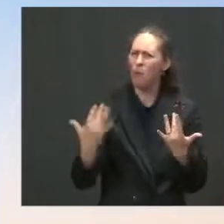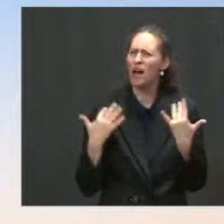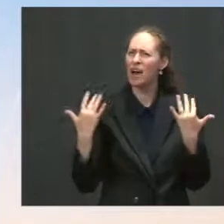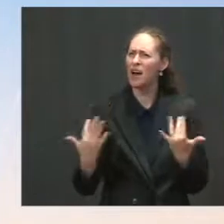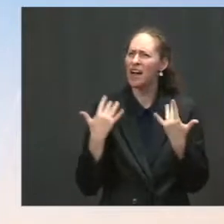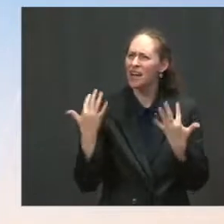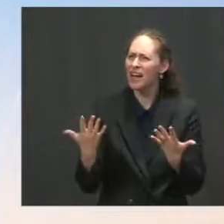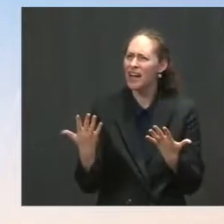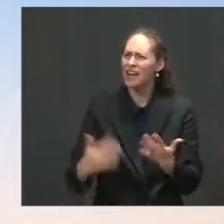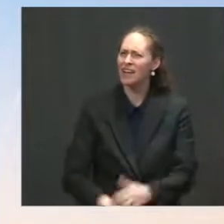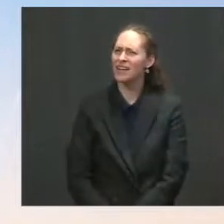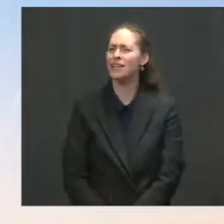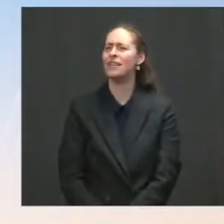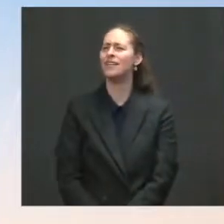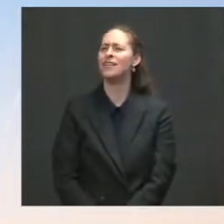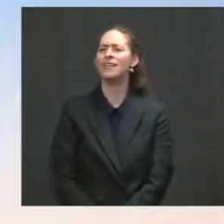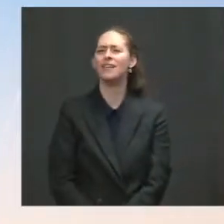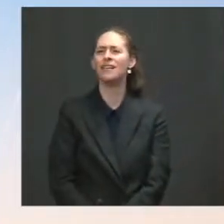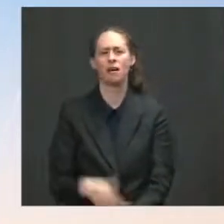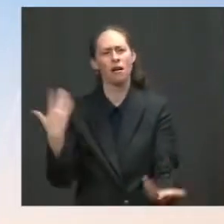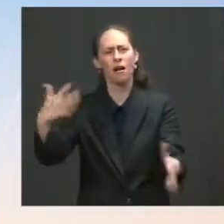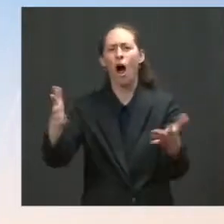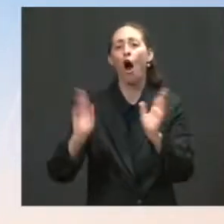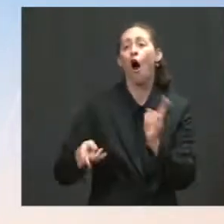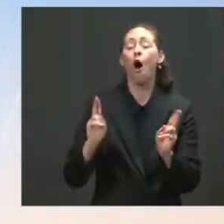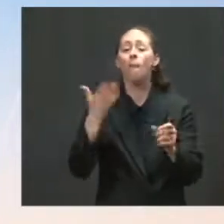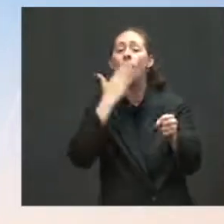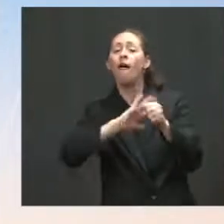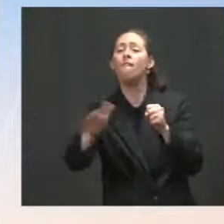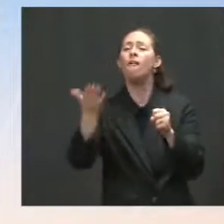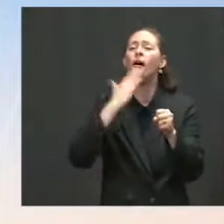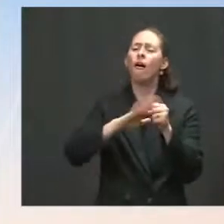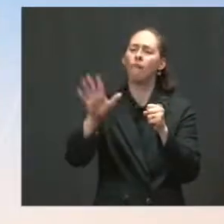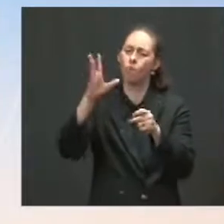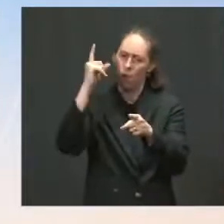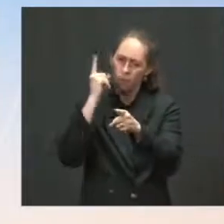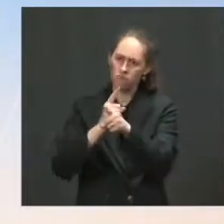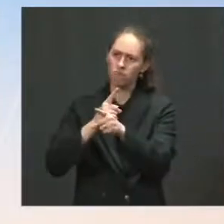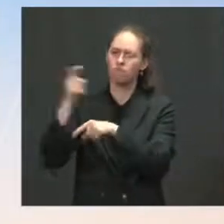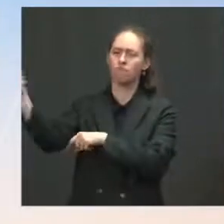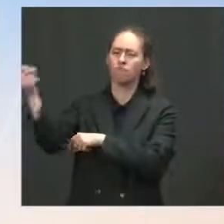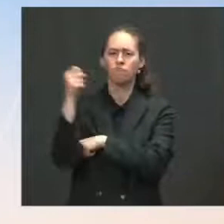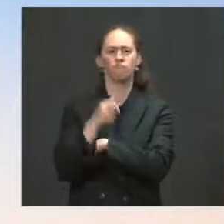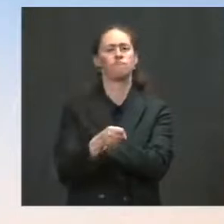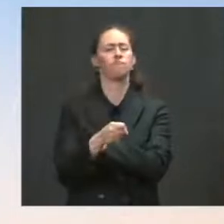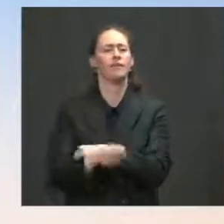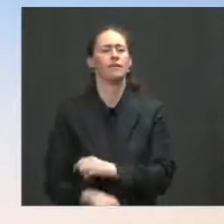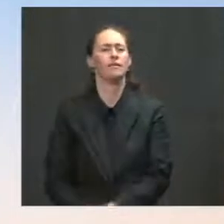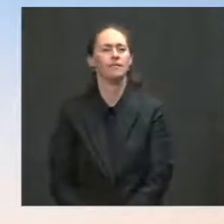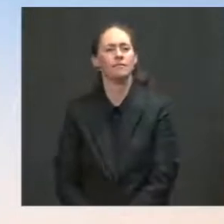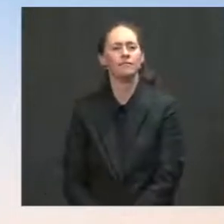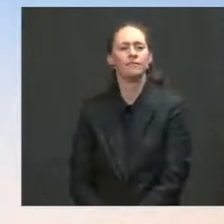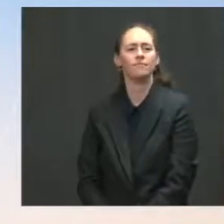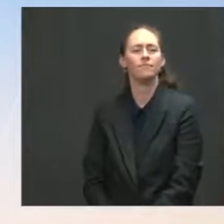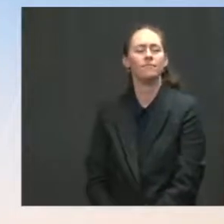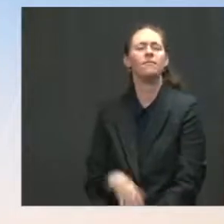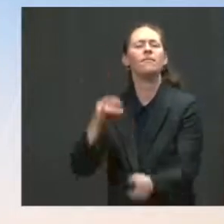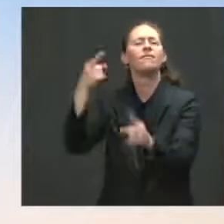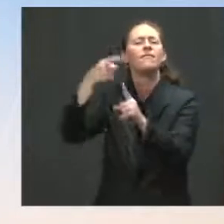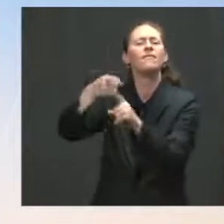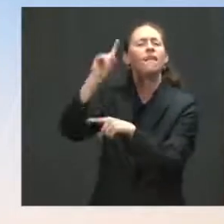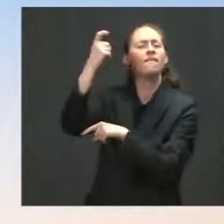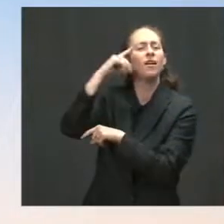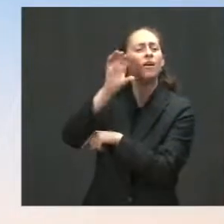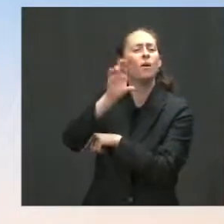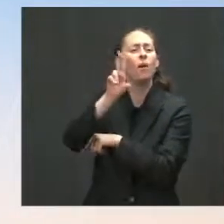it if he has not identified the right person to nominate quite yet. And on the Governor Cuomo issue, if this is potentially such a